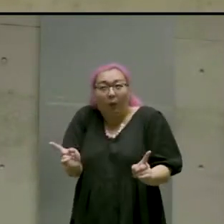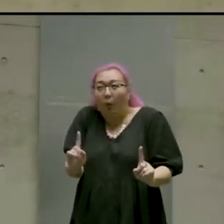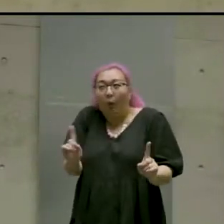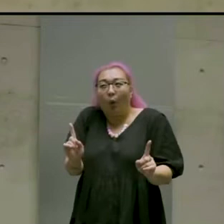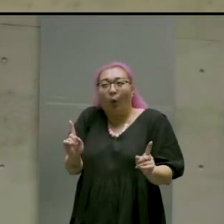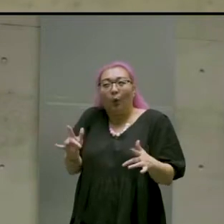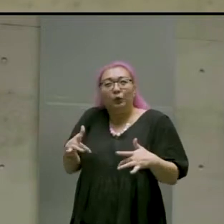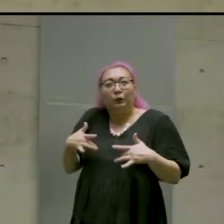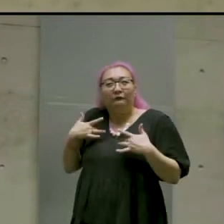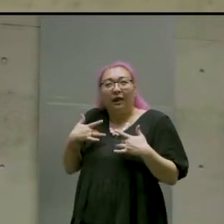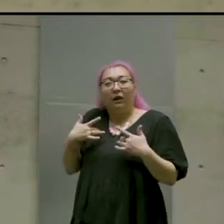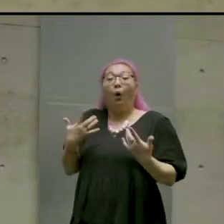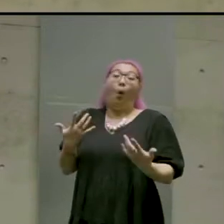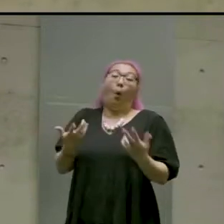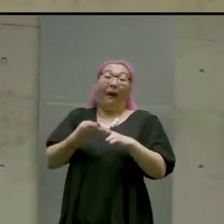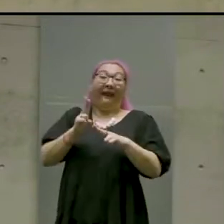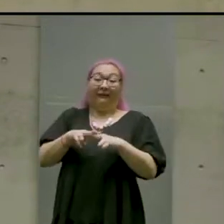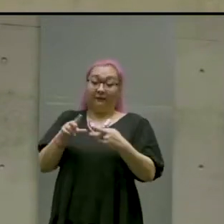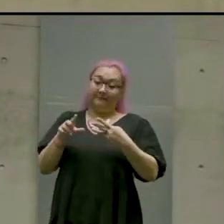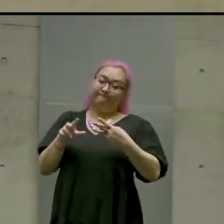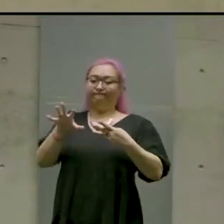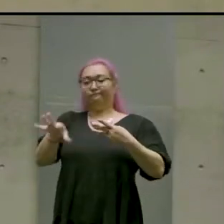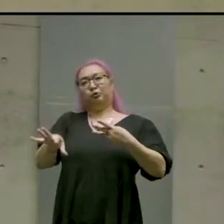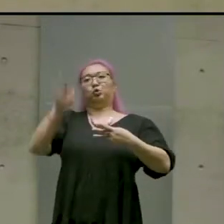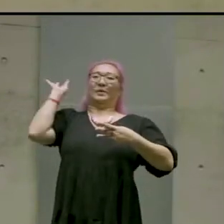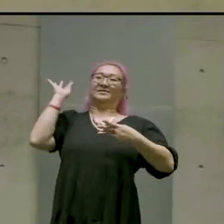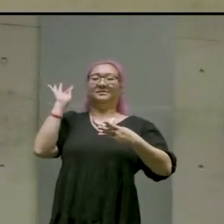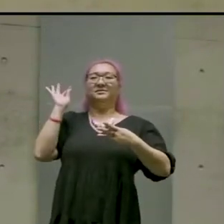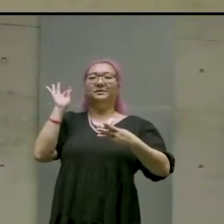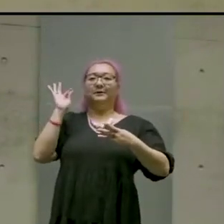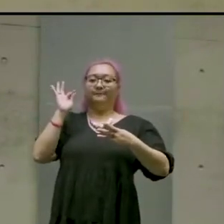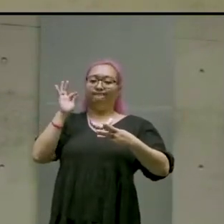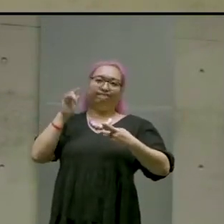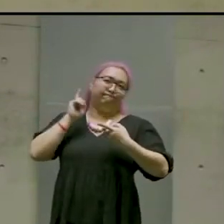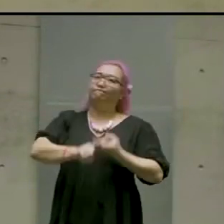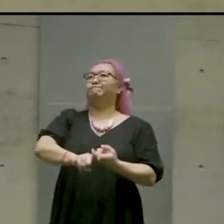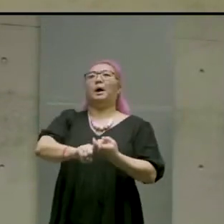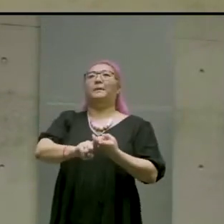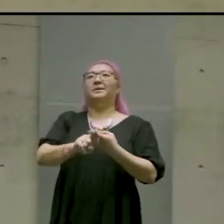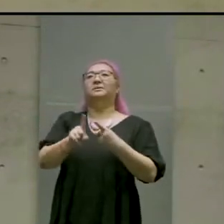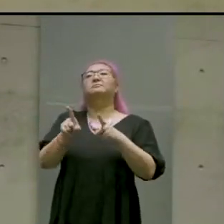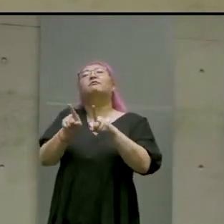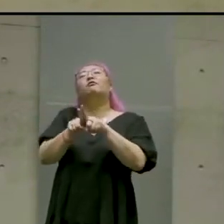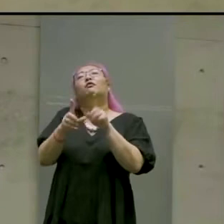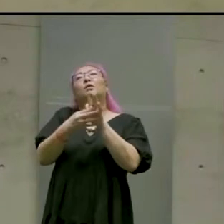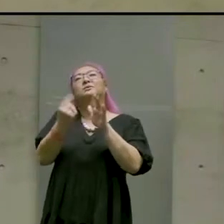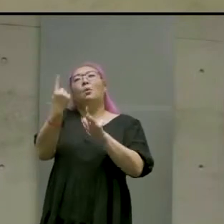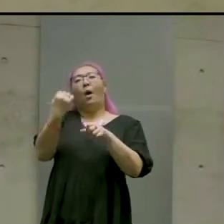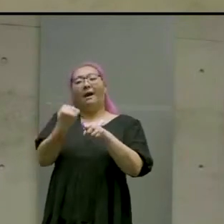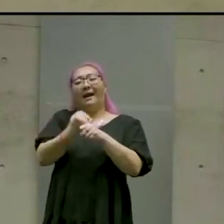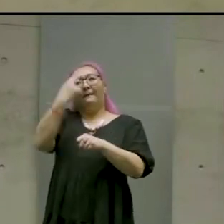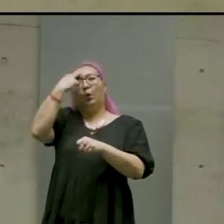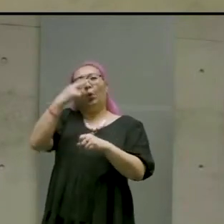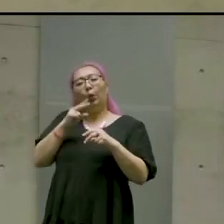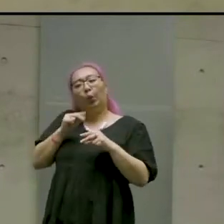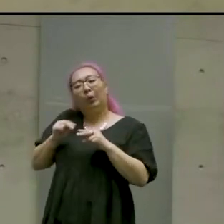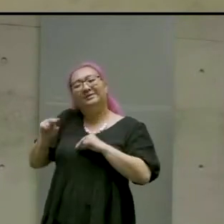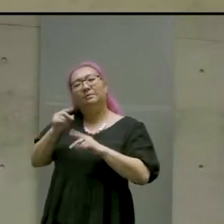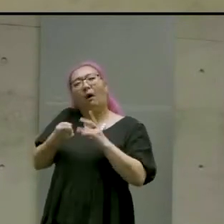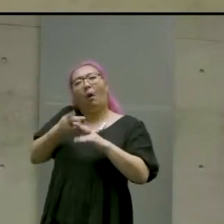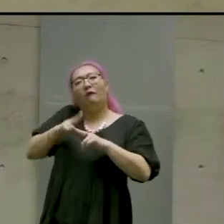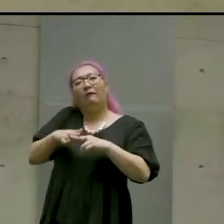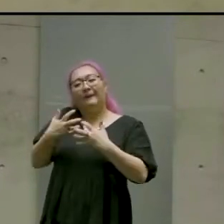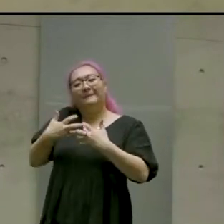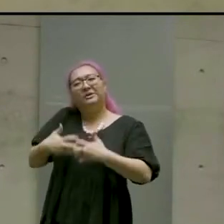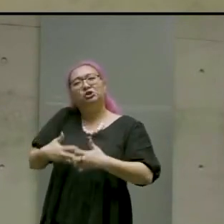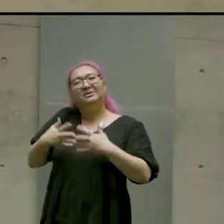you choose is permanent. I know some games are doing this. I can think of Whispers of a Machine that doesn't really, there's an autosave feature,